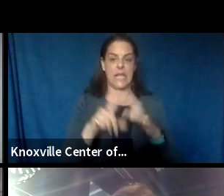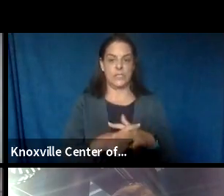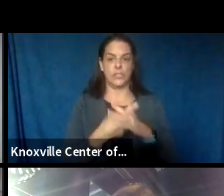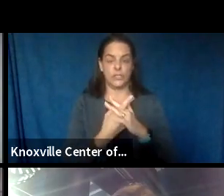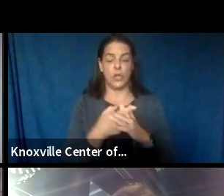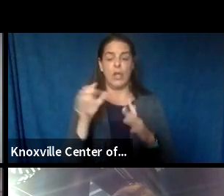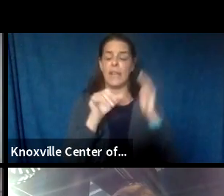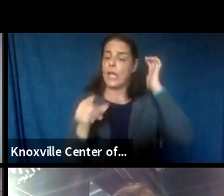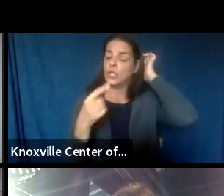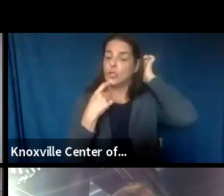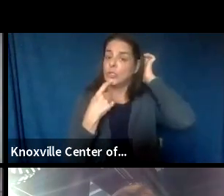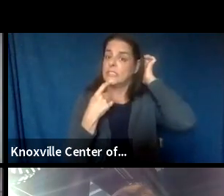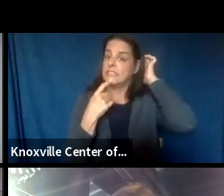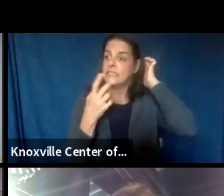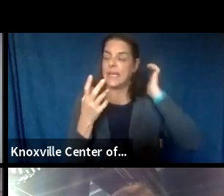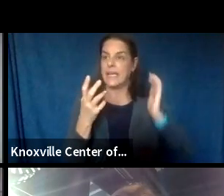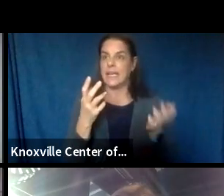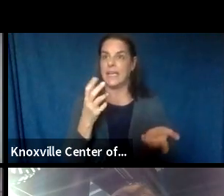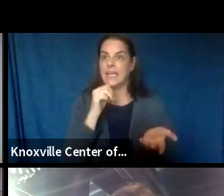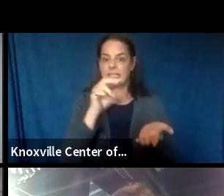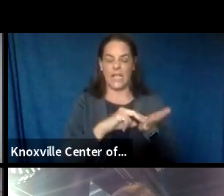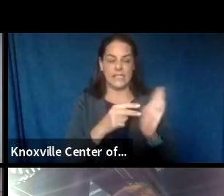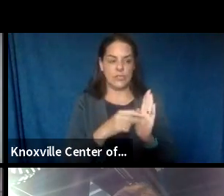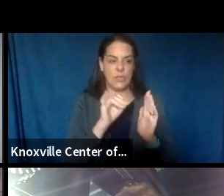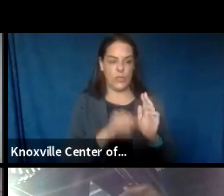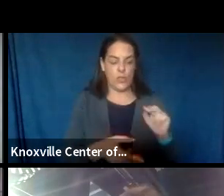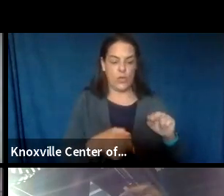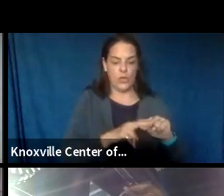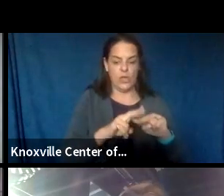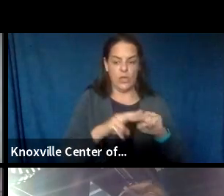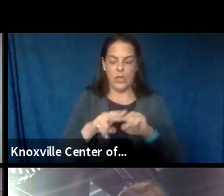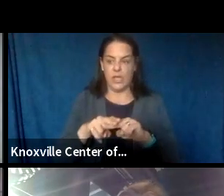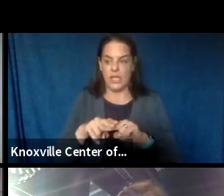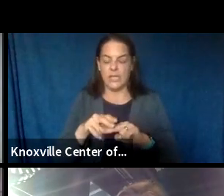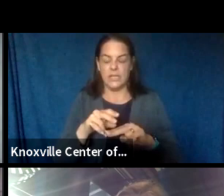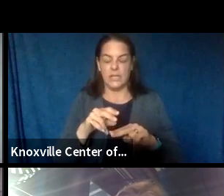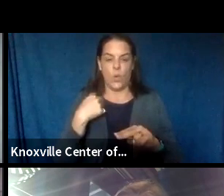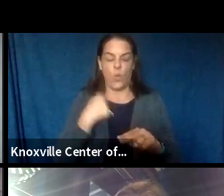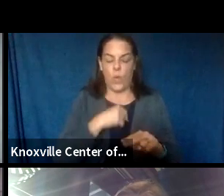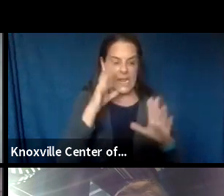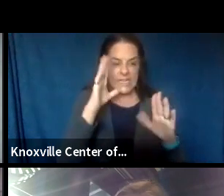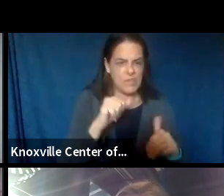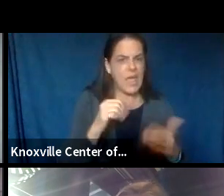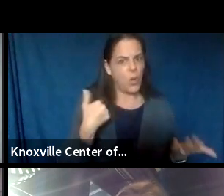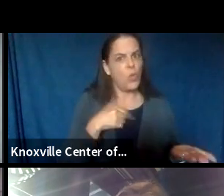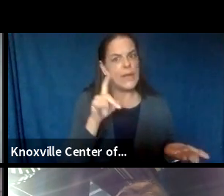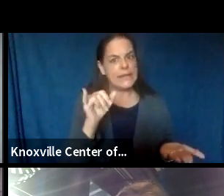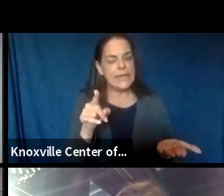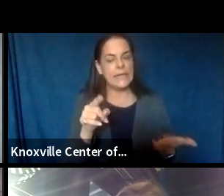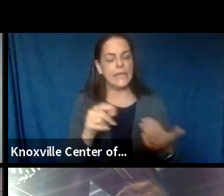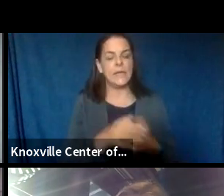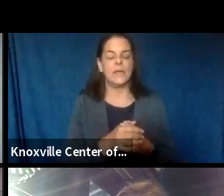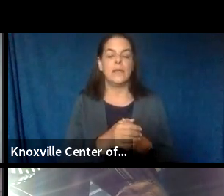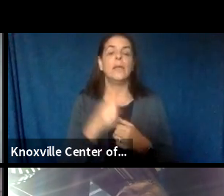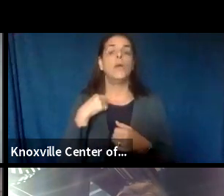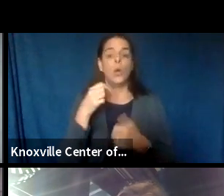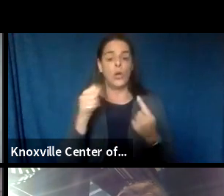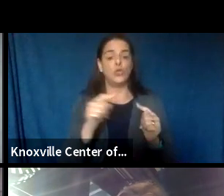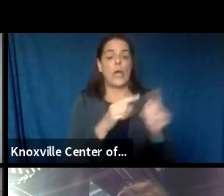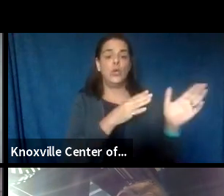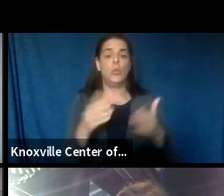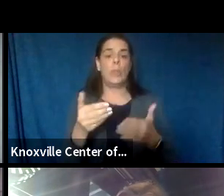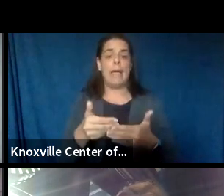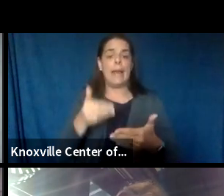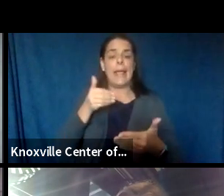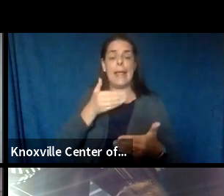it wasn't that these increases were not what was expected. We certainly attempted to plan ahead as best that we could,